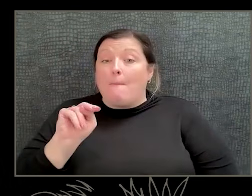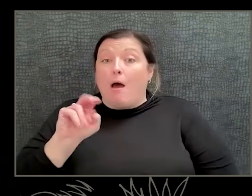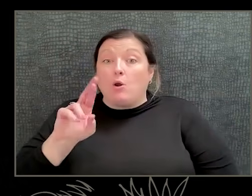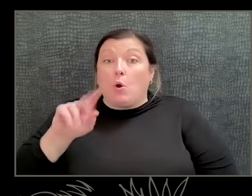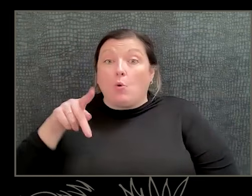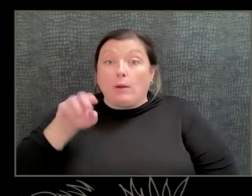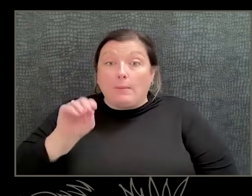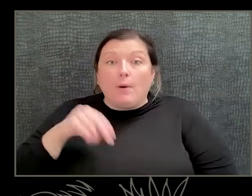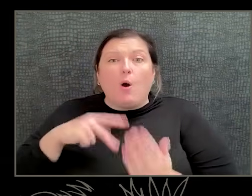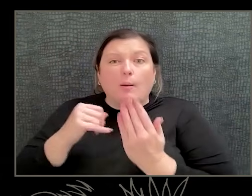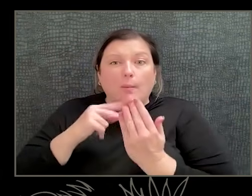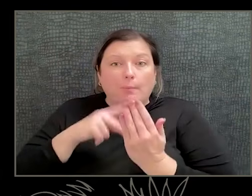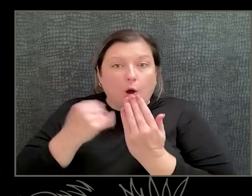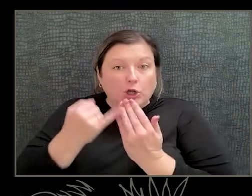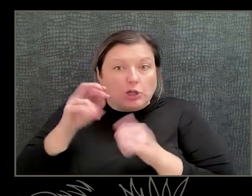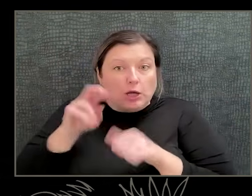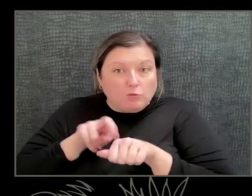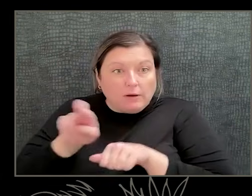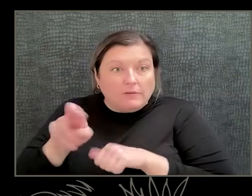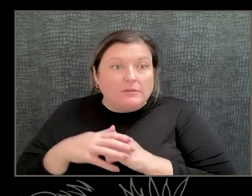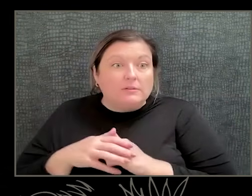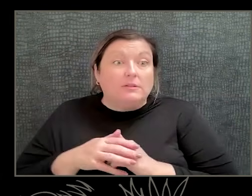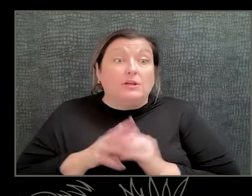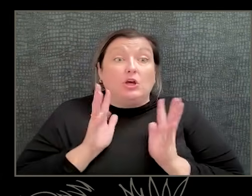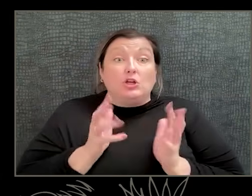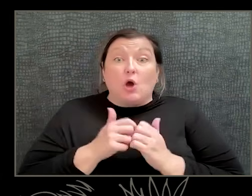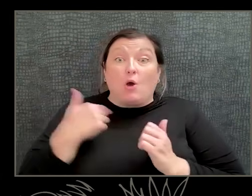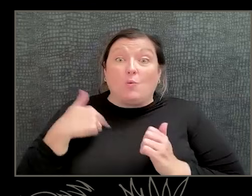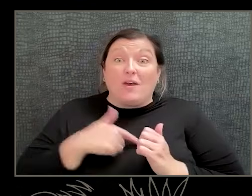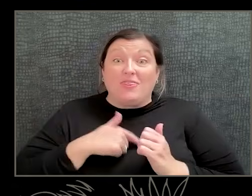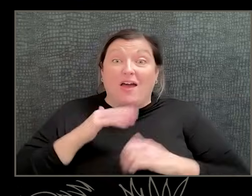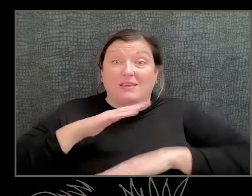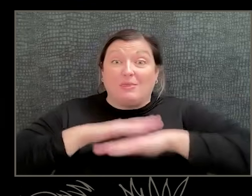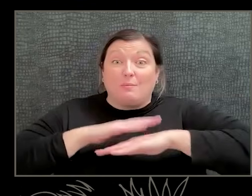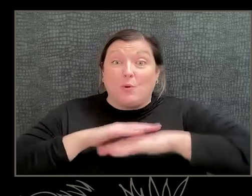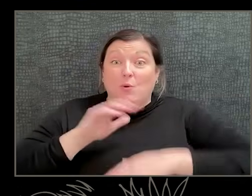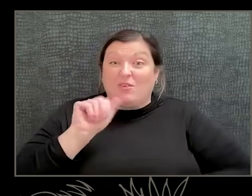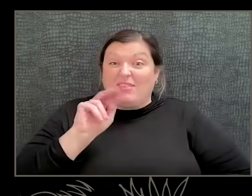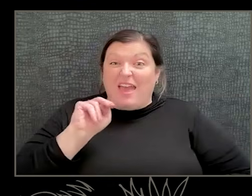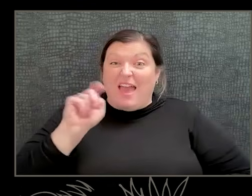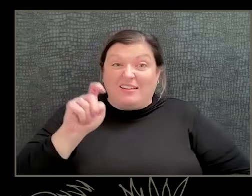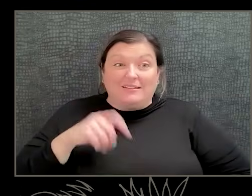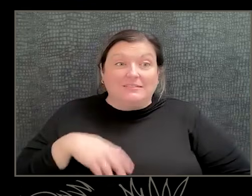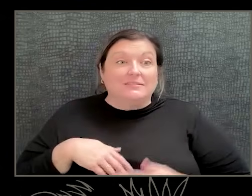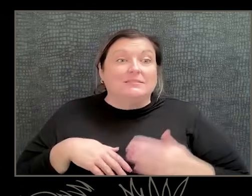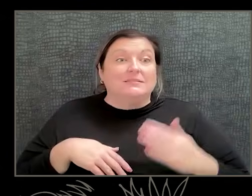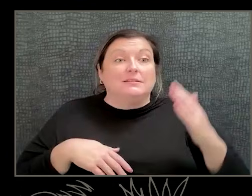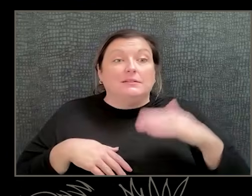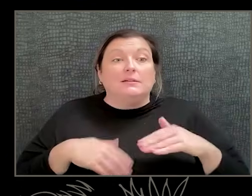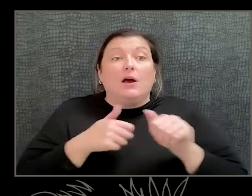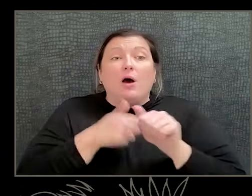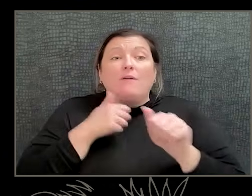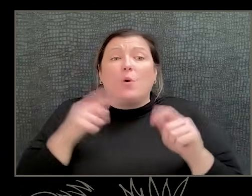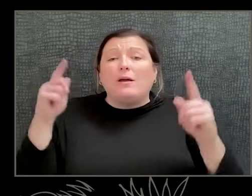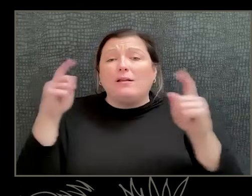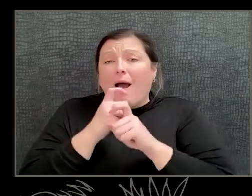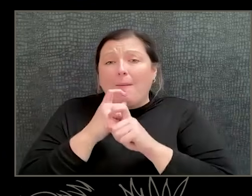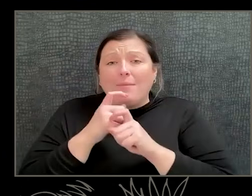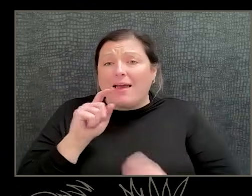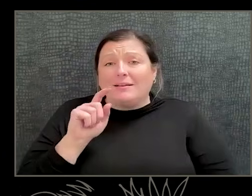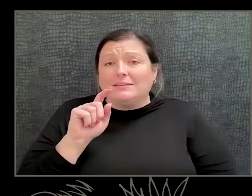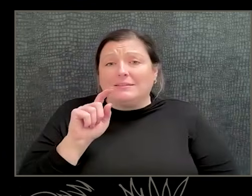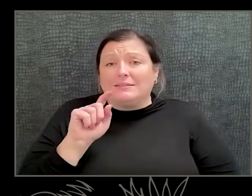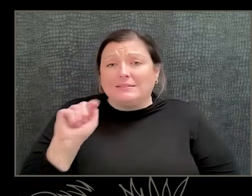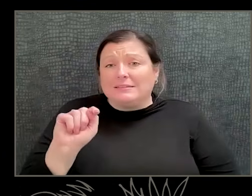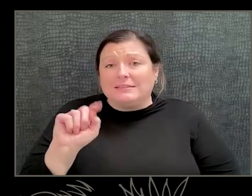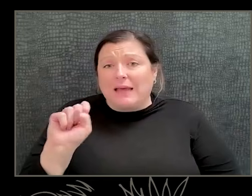references. Come talk to us at the NX booth. Avoid complex types because you really don't need